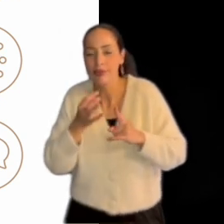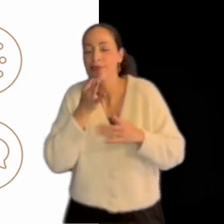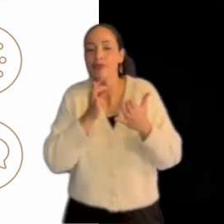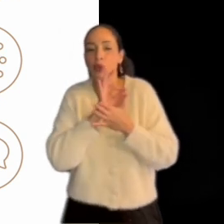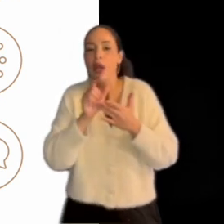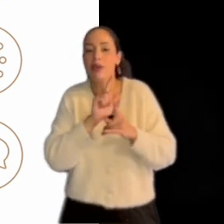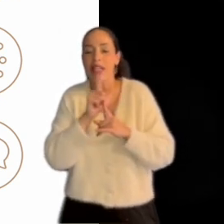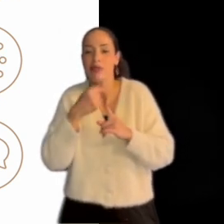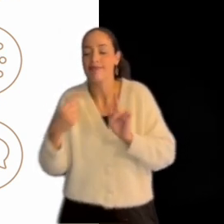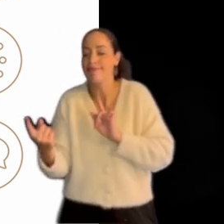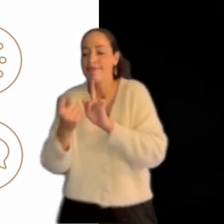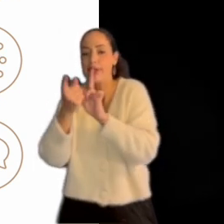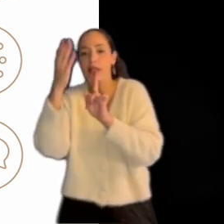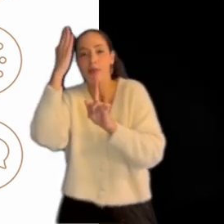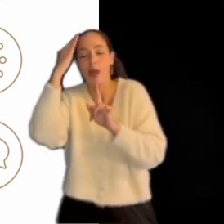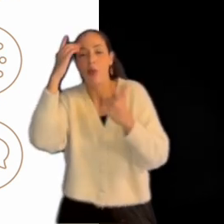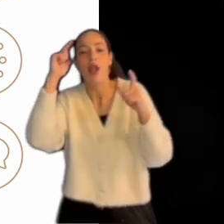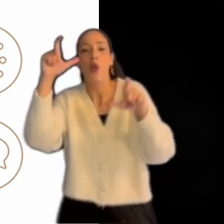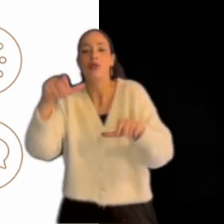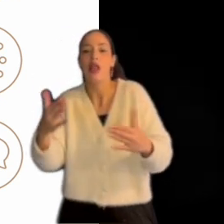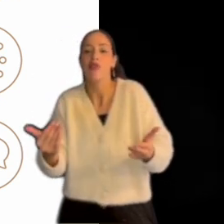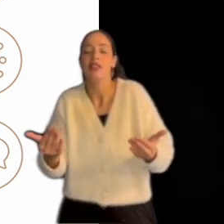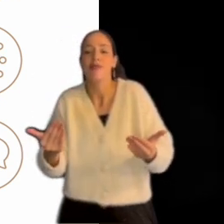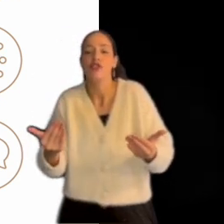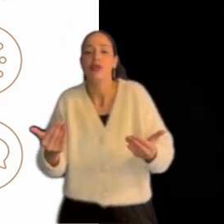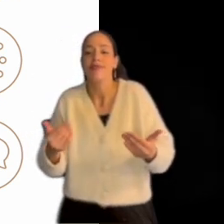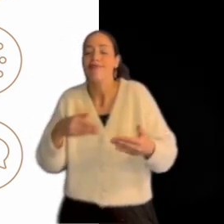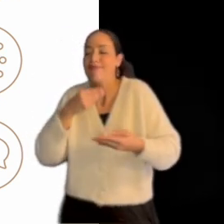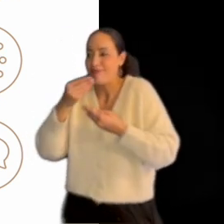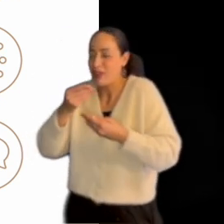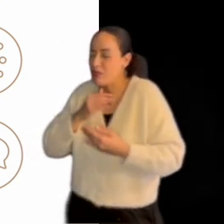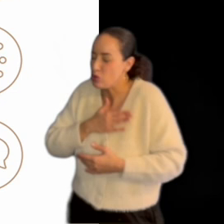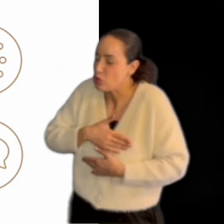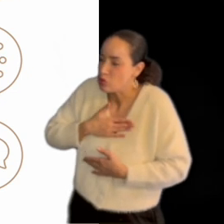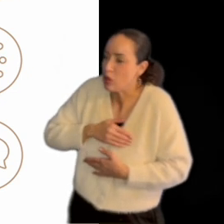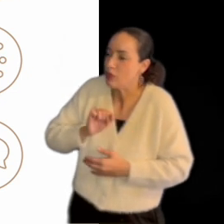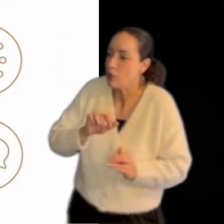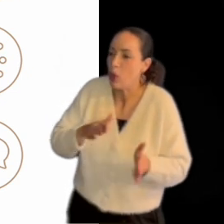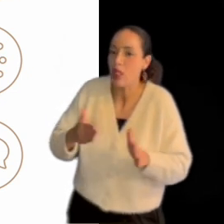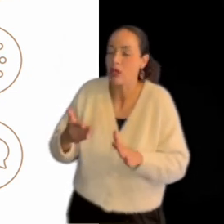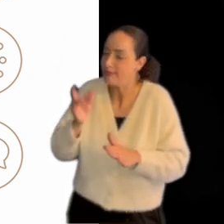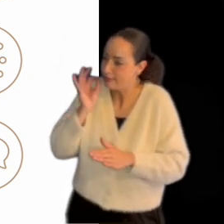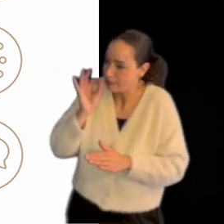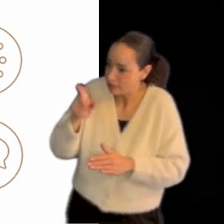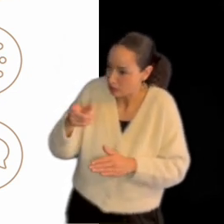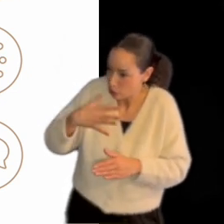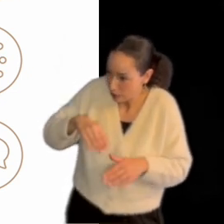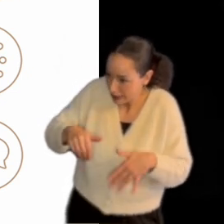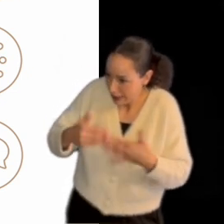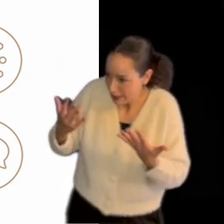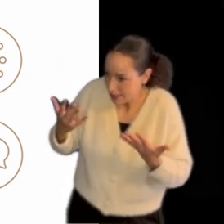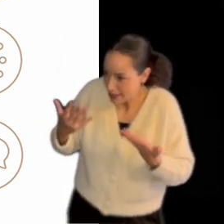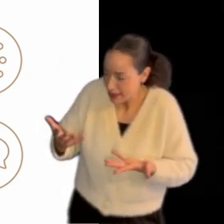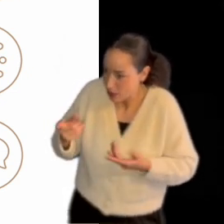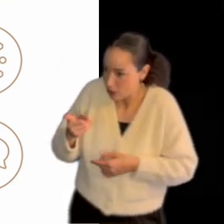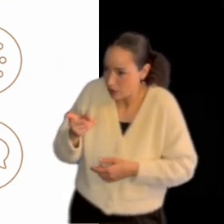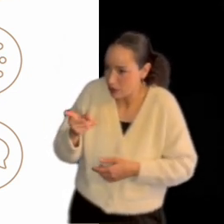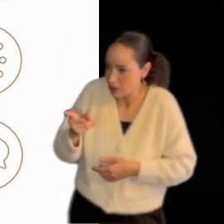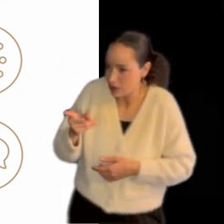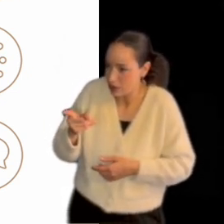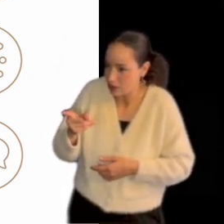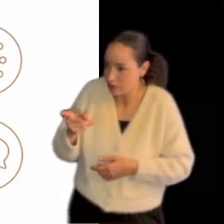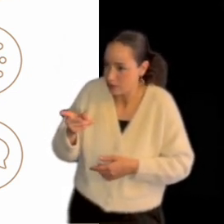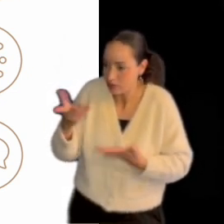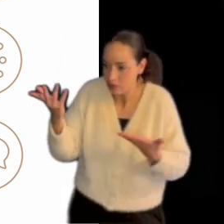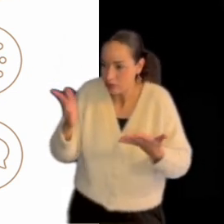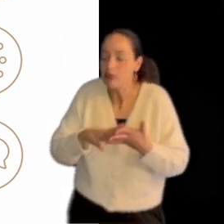you need anything at the moment?" "Paracetamol," she replied. Since being notified of her son's death, she'd done nothing but cry.